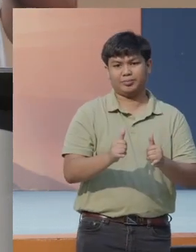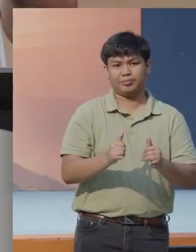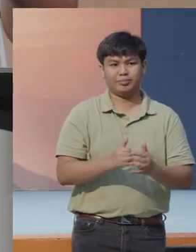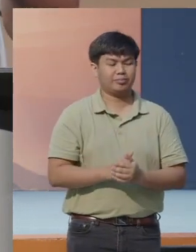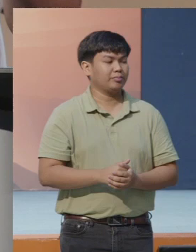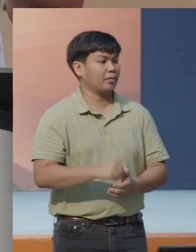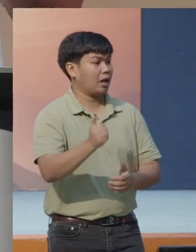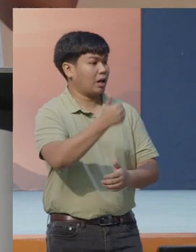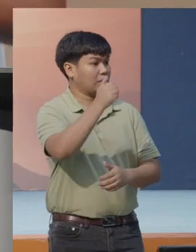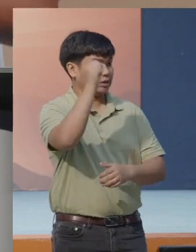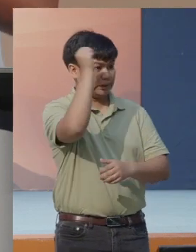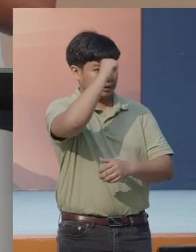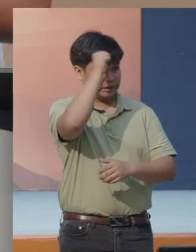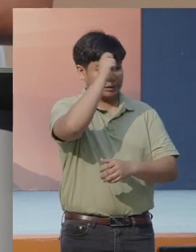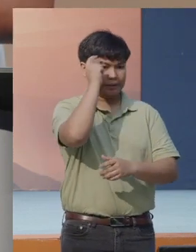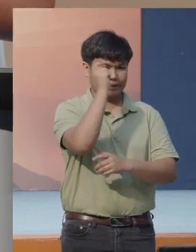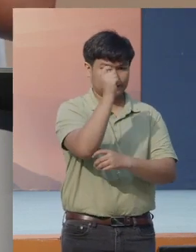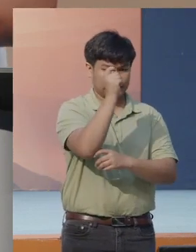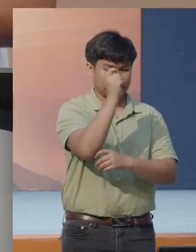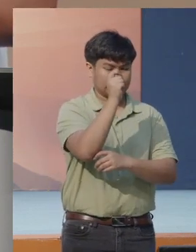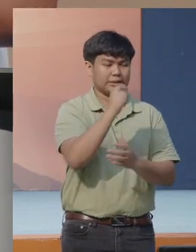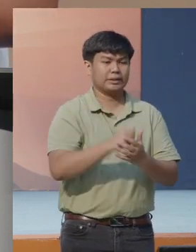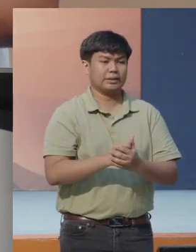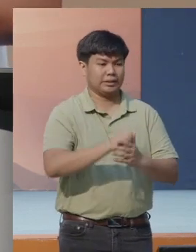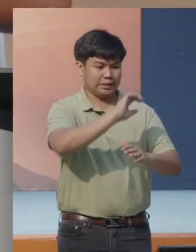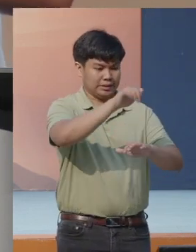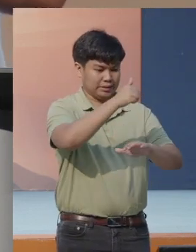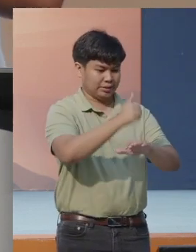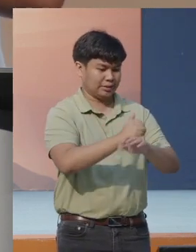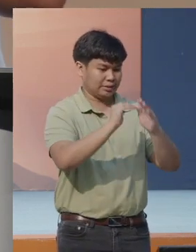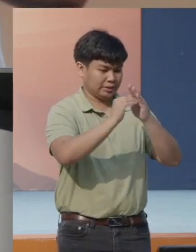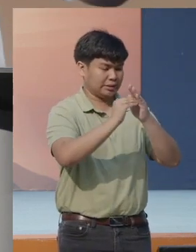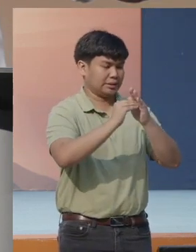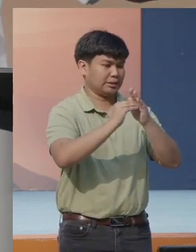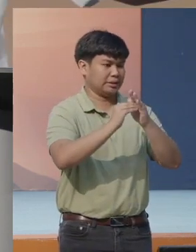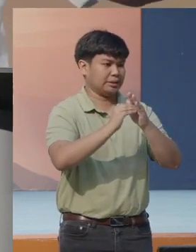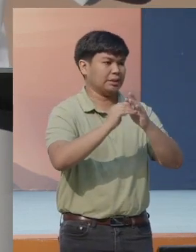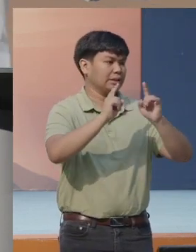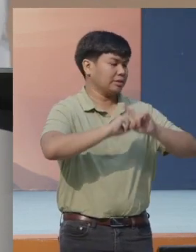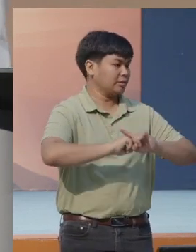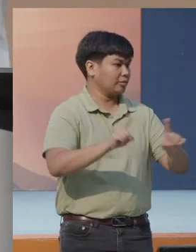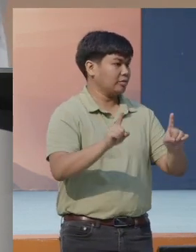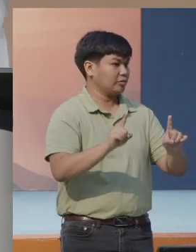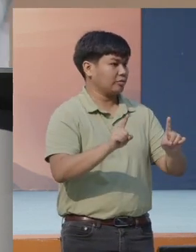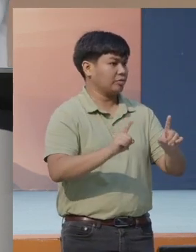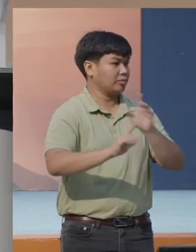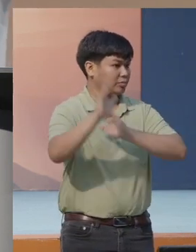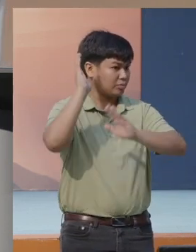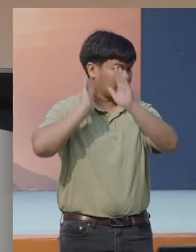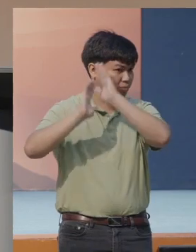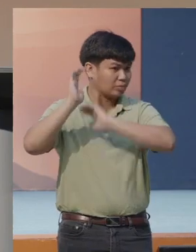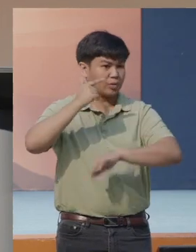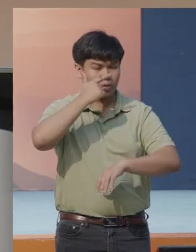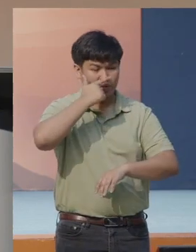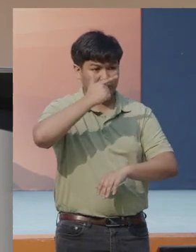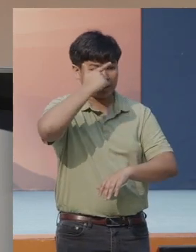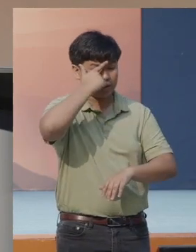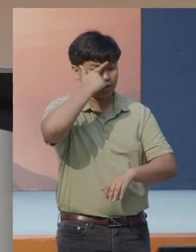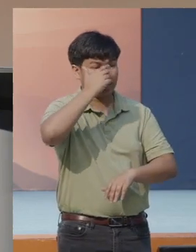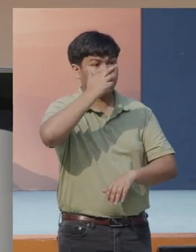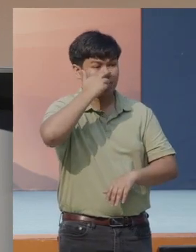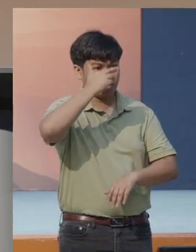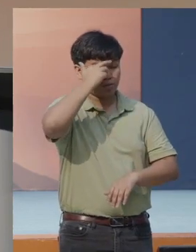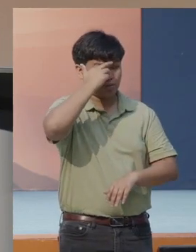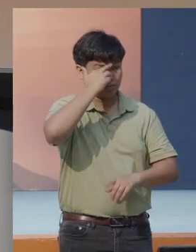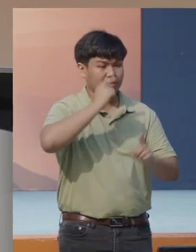scholars, Jewish cities of refuge were vastly different from their Greek and Roman counterparts,